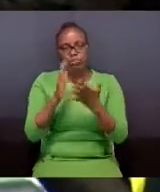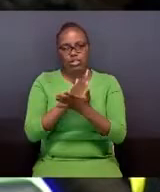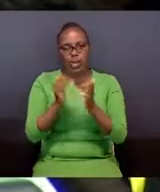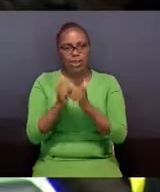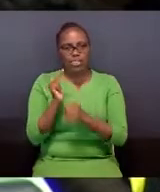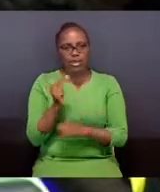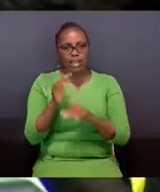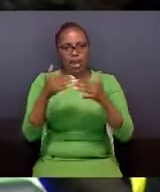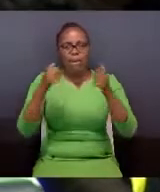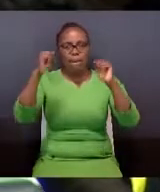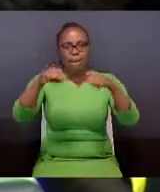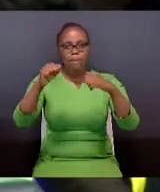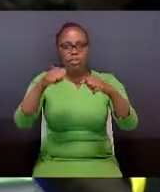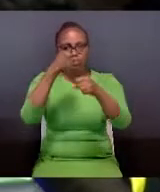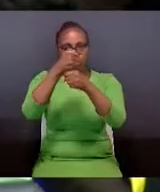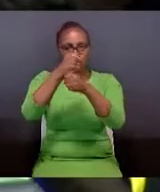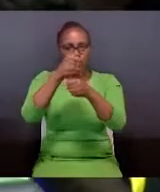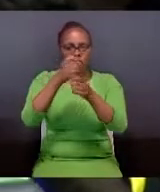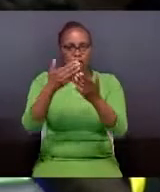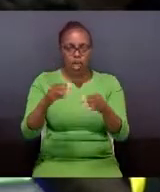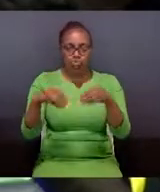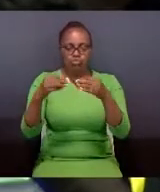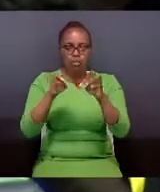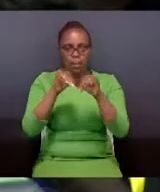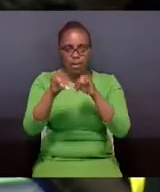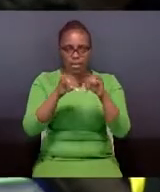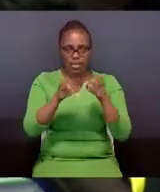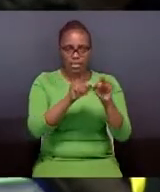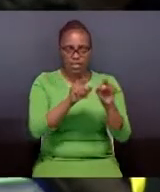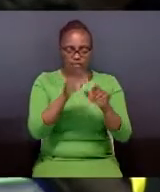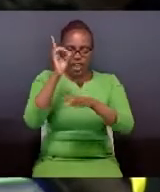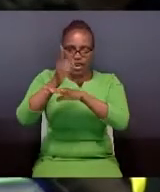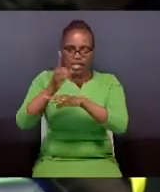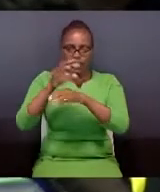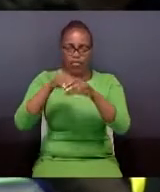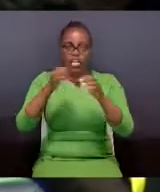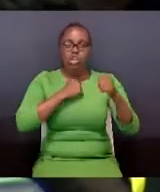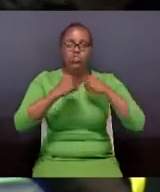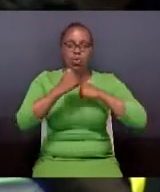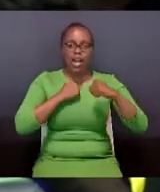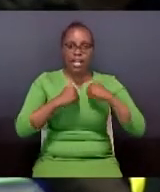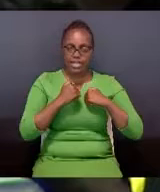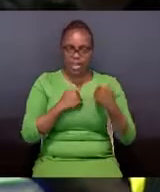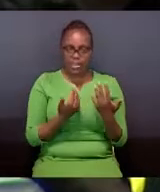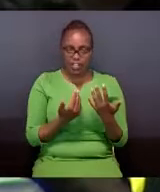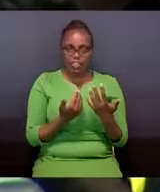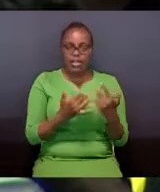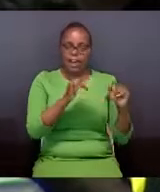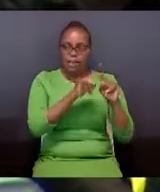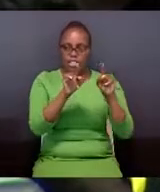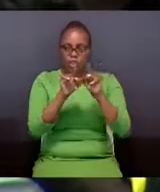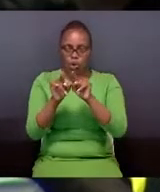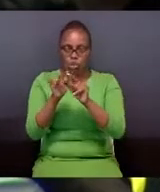us, how could you manage setting up discipline in Rwanda? That's one thing, but